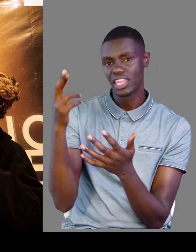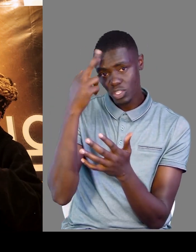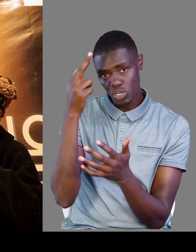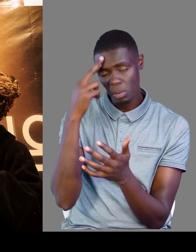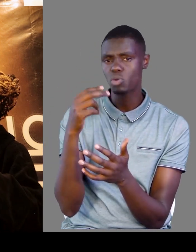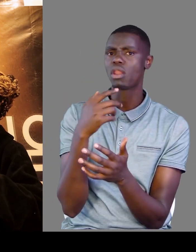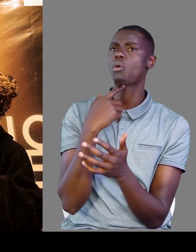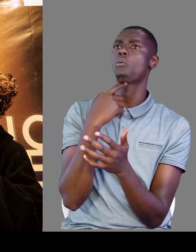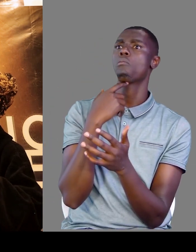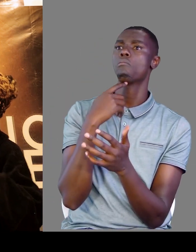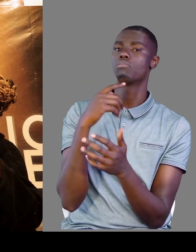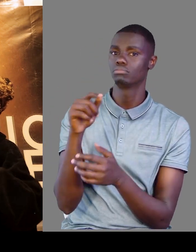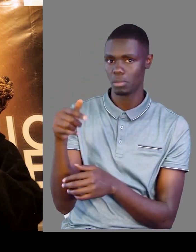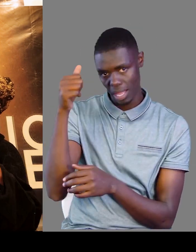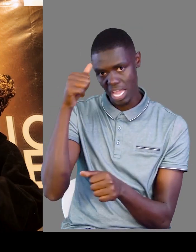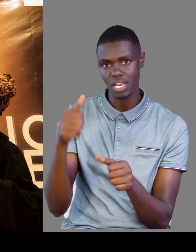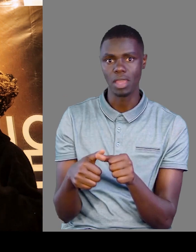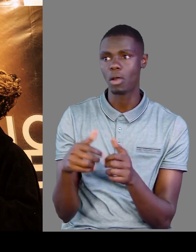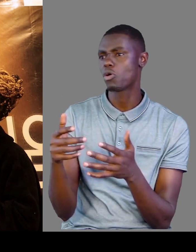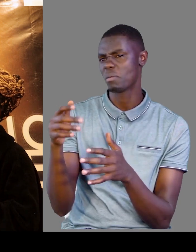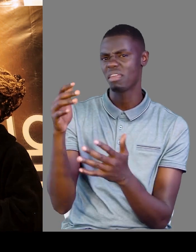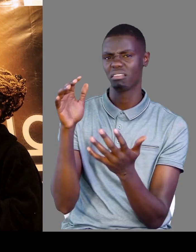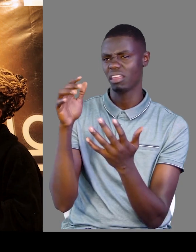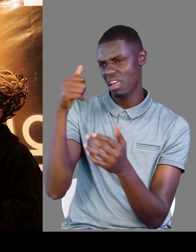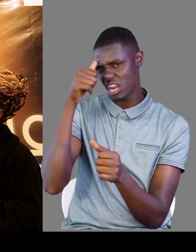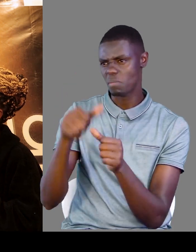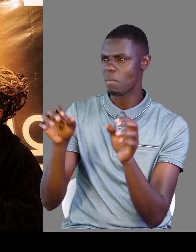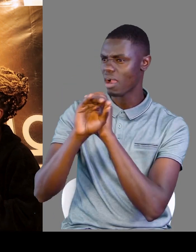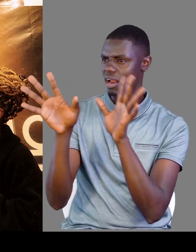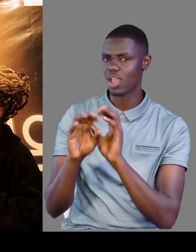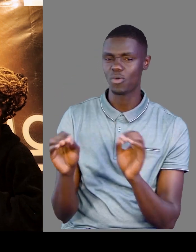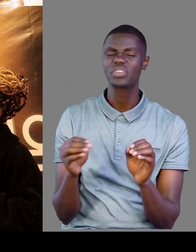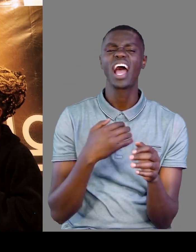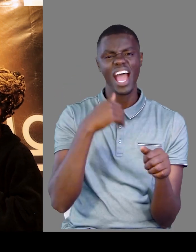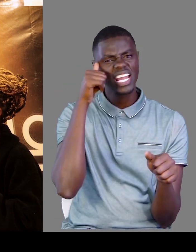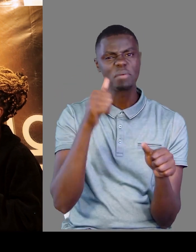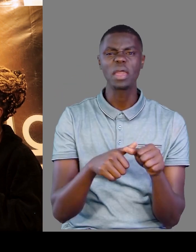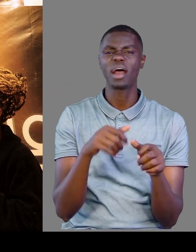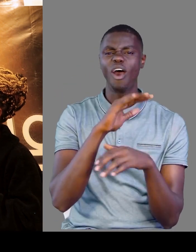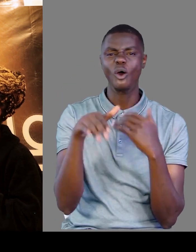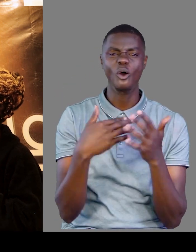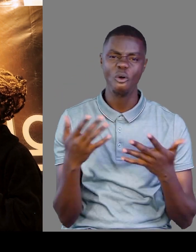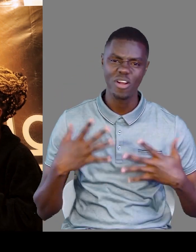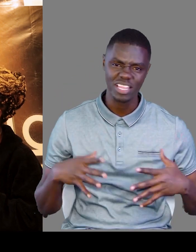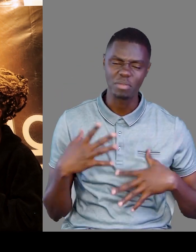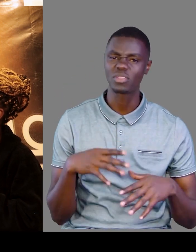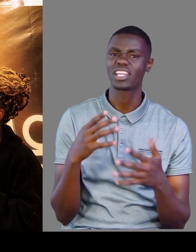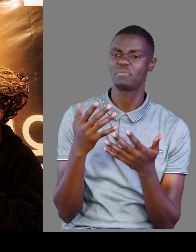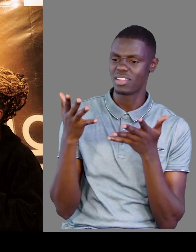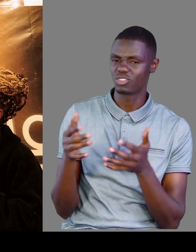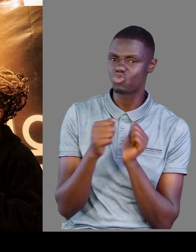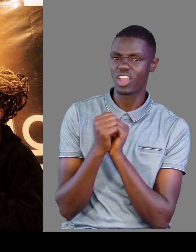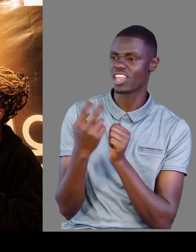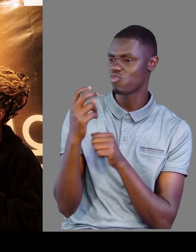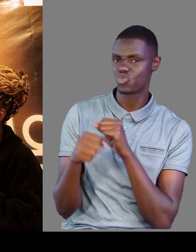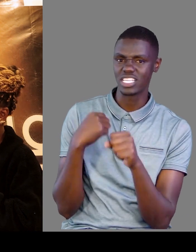like, naikumbuka na sikumbuki vizuri? Well, I remember quite a number of almost everybody who's been in the industry for the last 20 years. I can remember